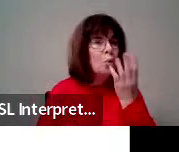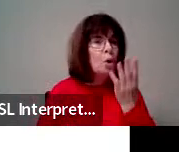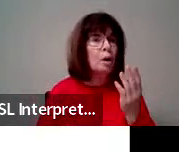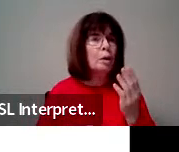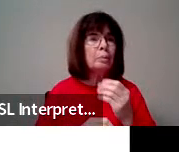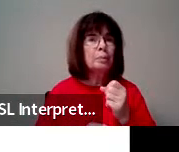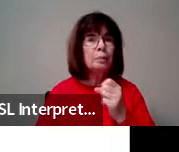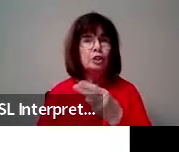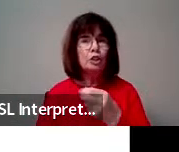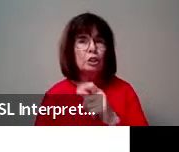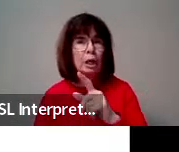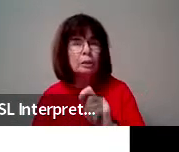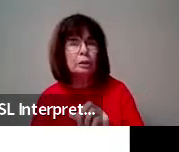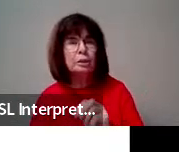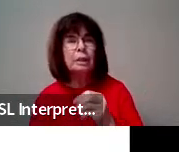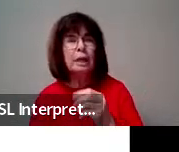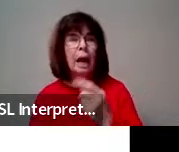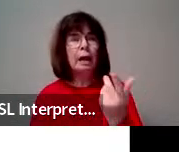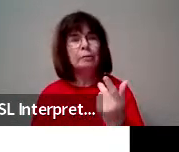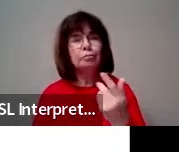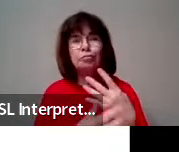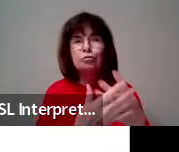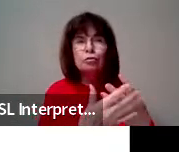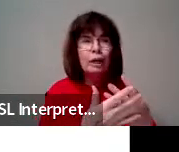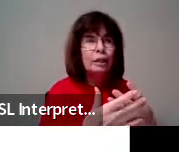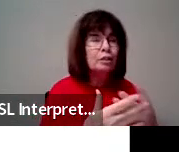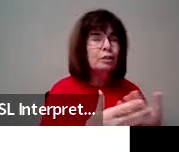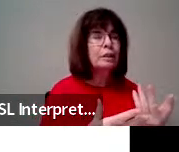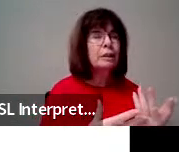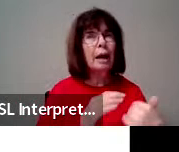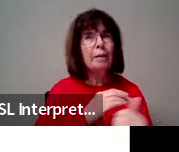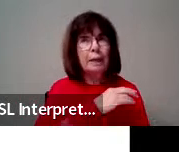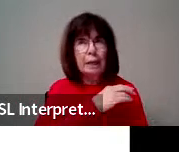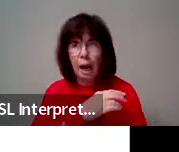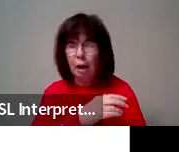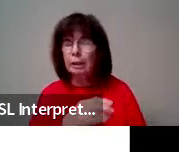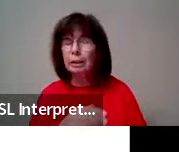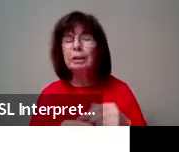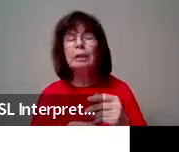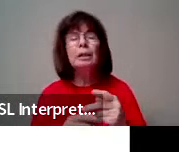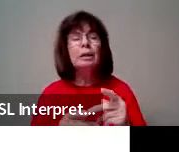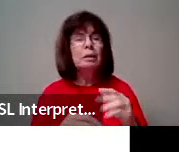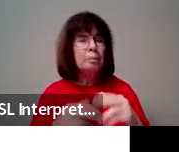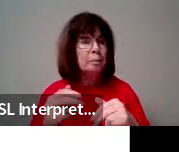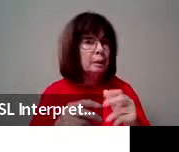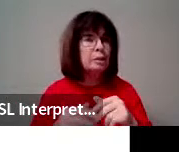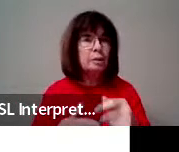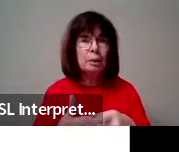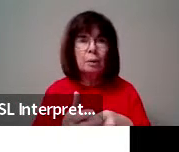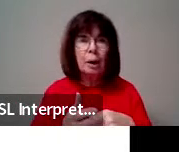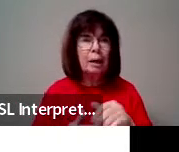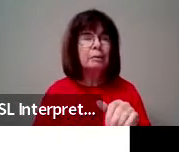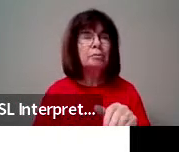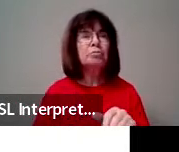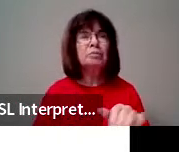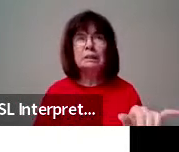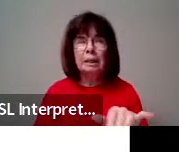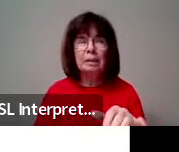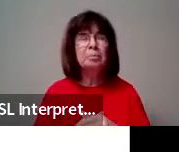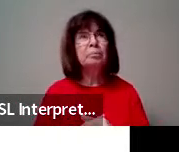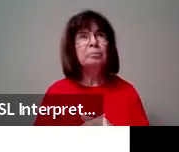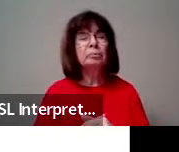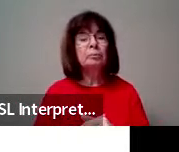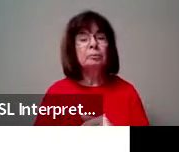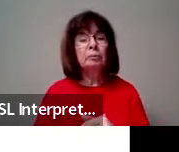and detention facilities. The county facilities are also covered by a county facilities requirement.